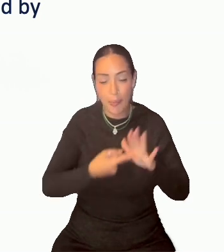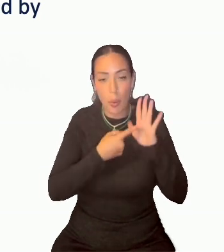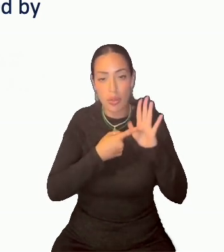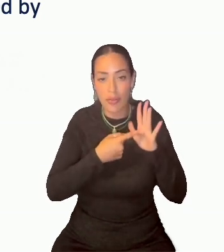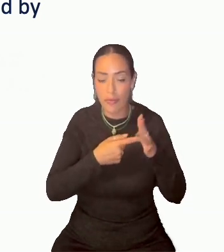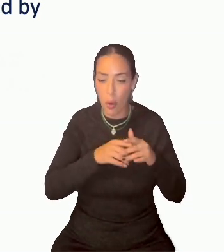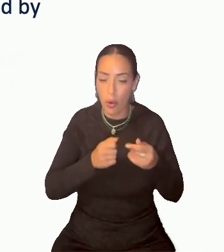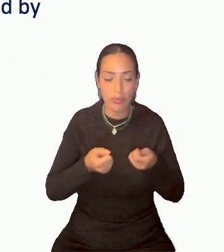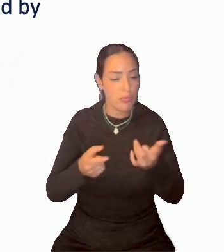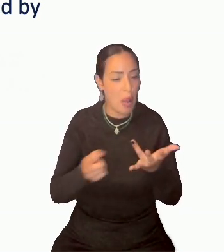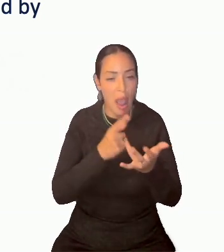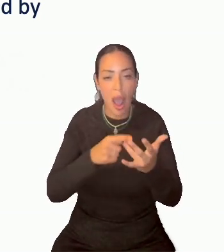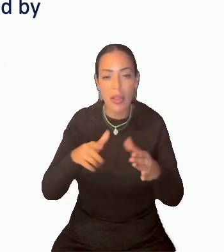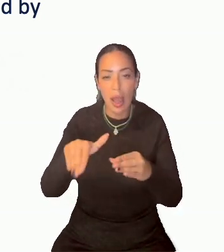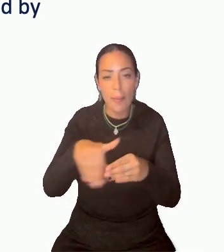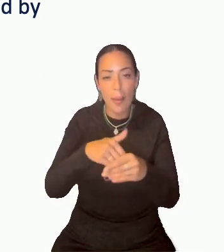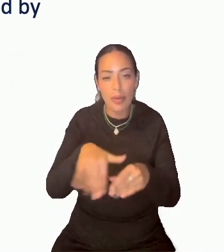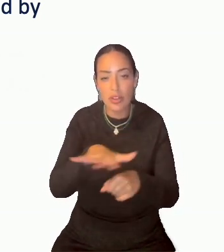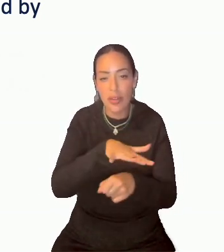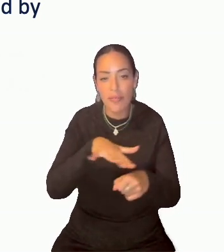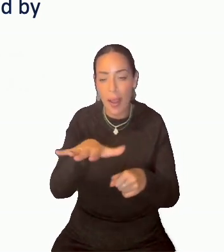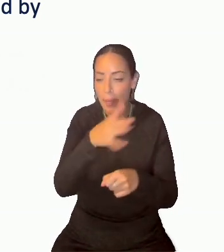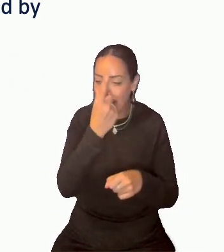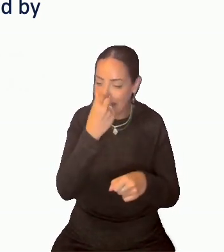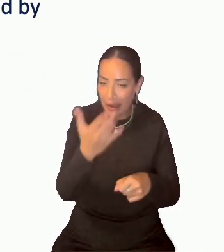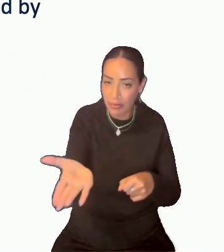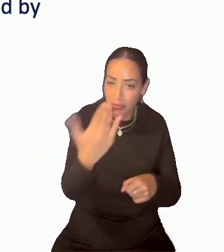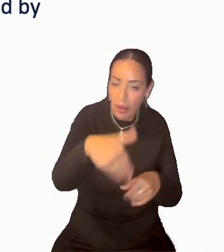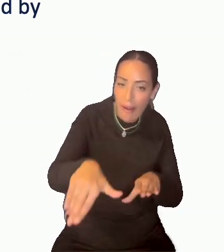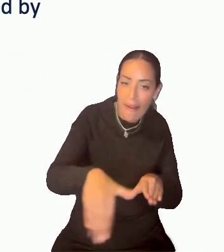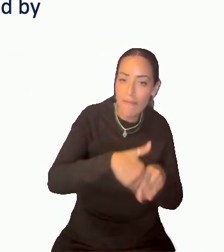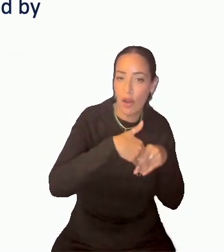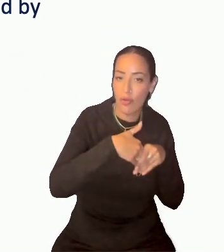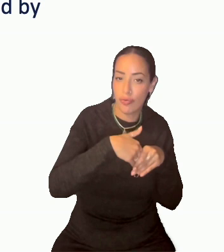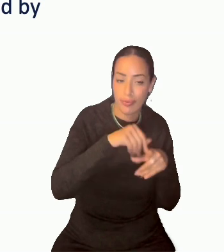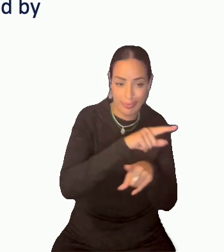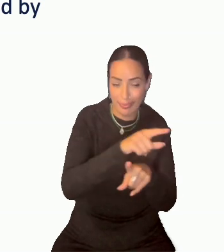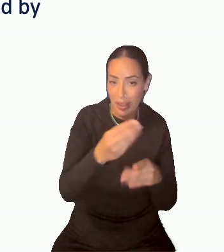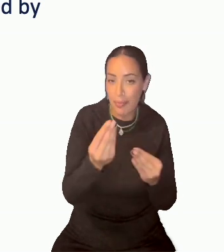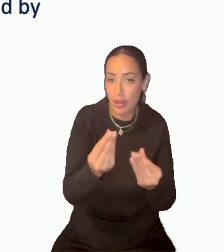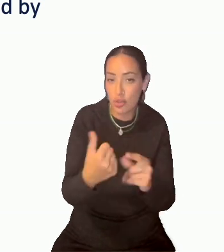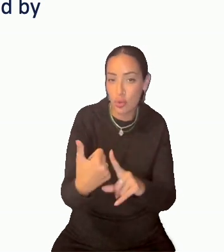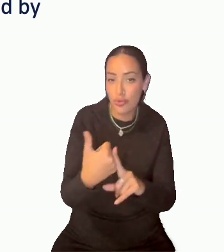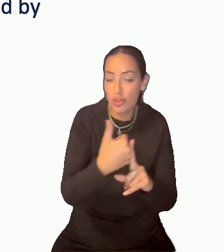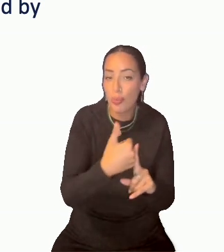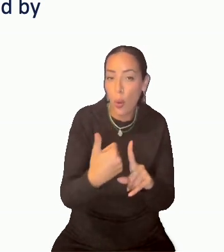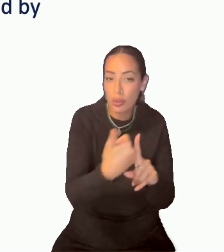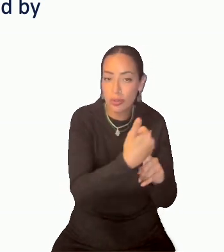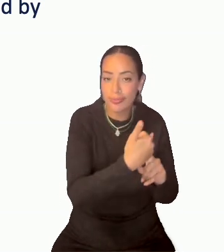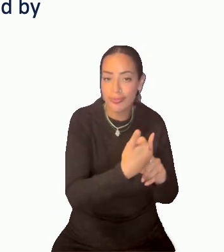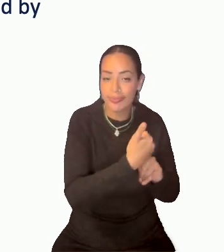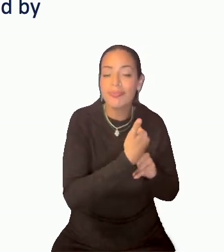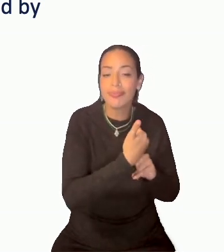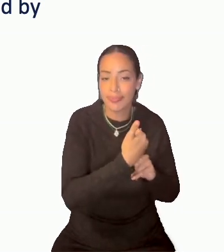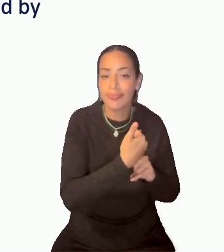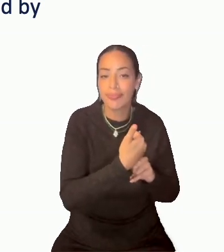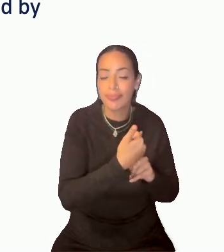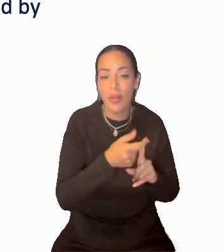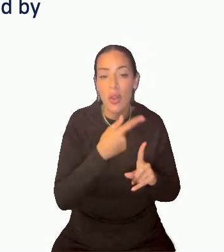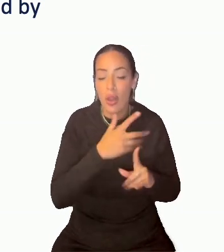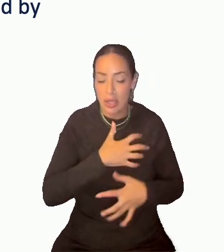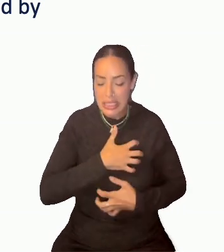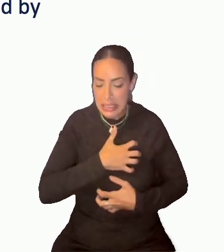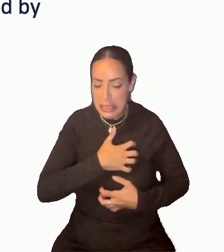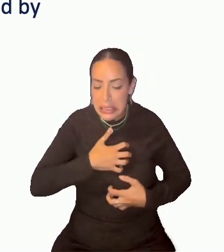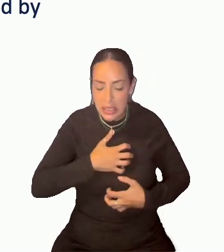family, recognising how they can be mobilised as a source of support. It's important to remember that a traumatic bereavement may create a strain